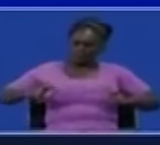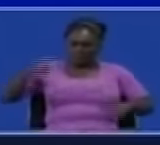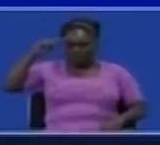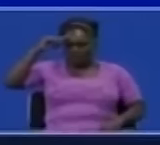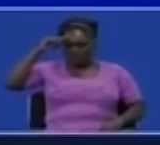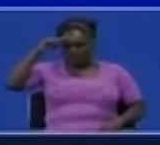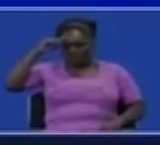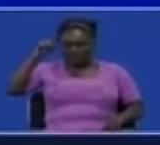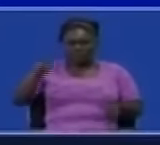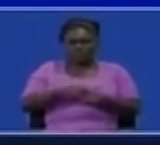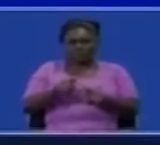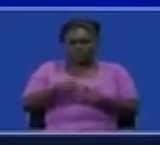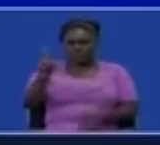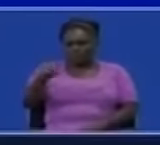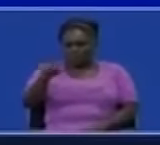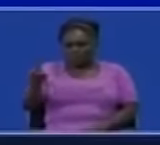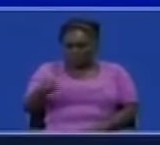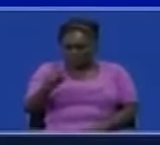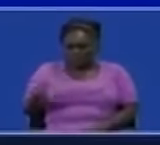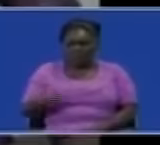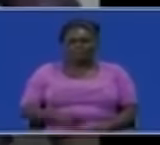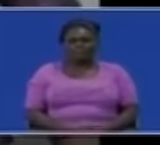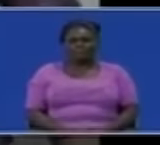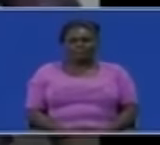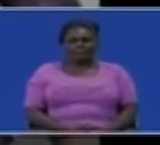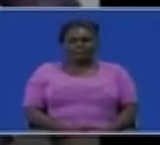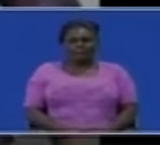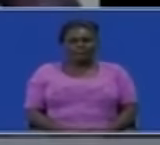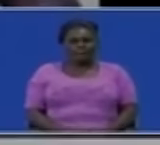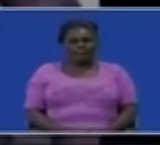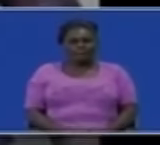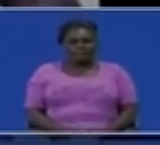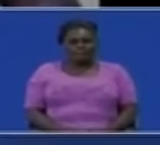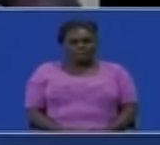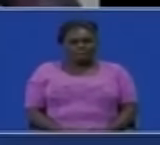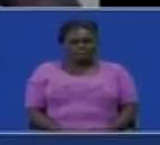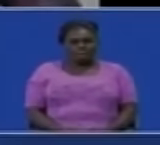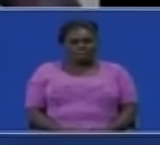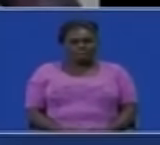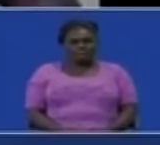and motive of the offensive audio clip.